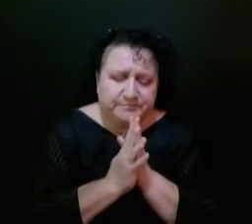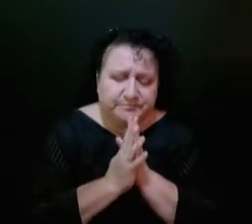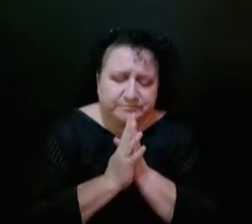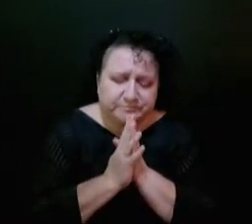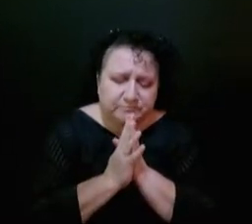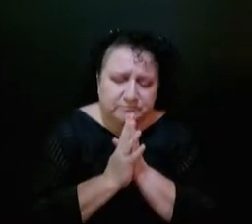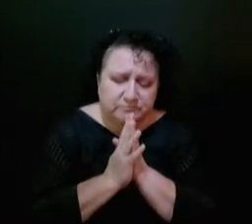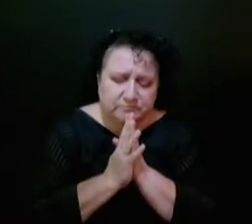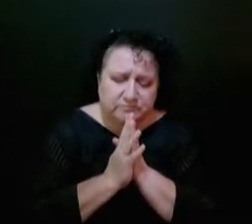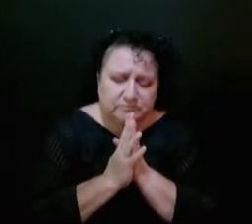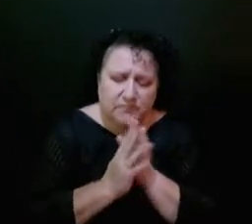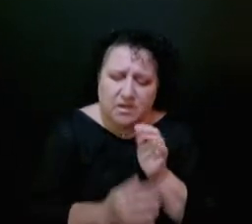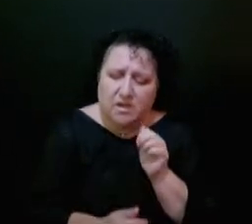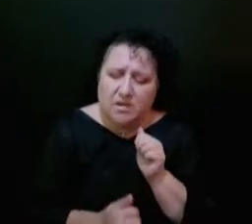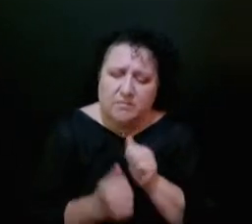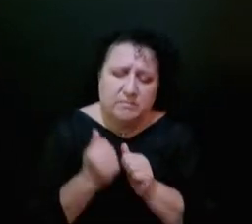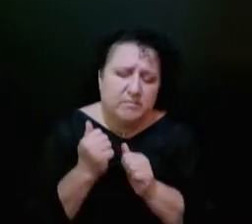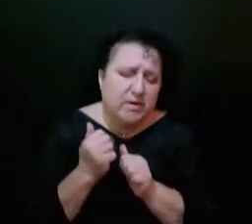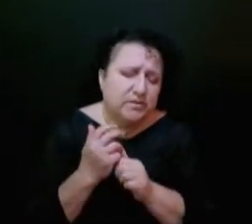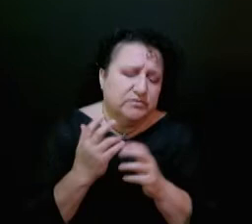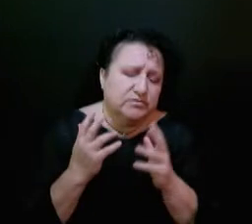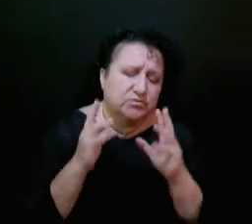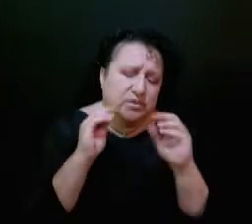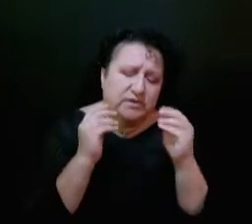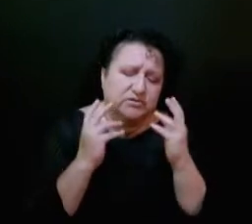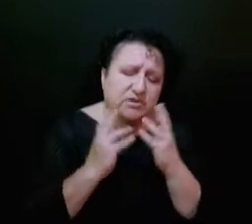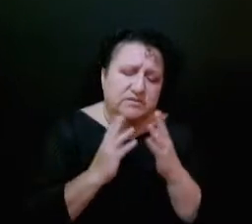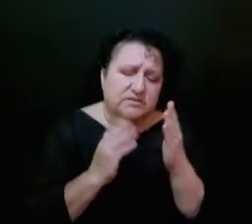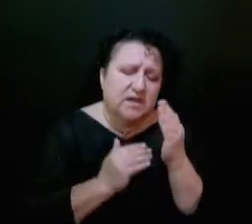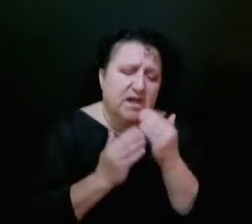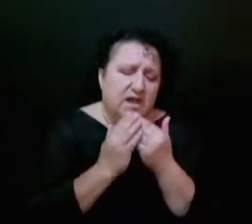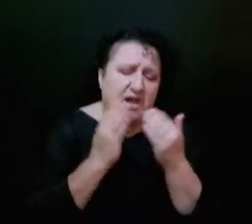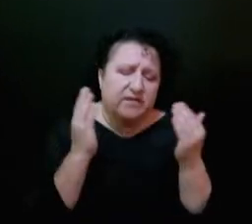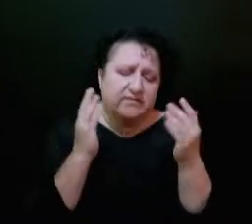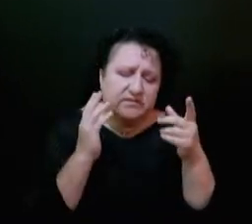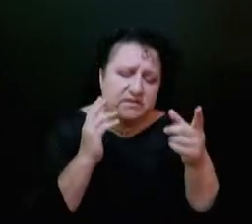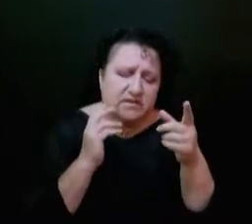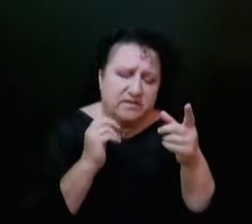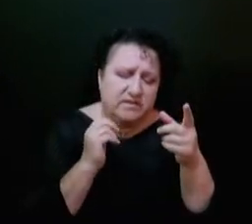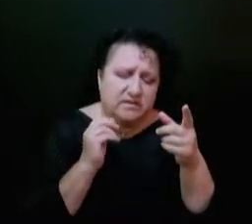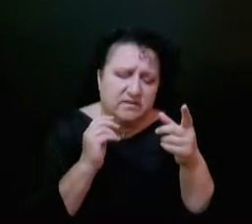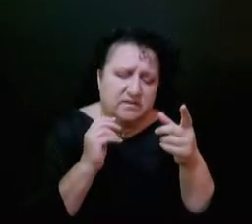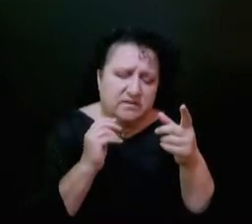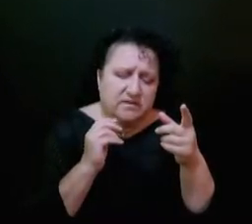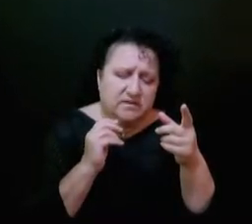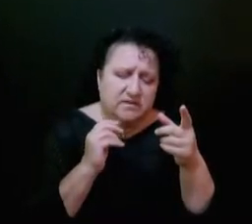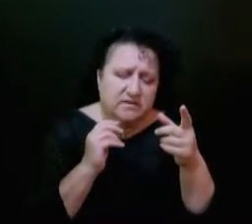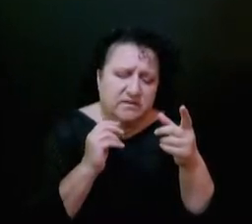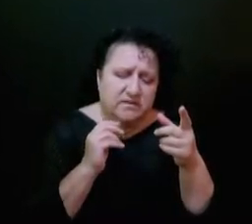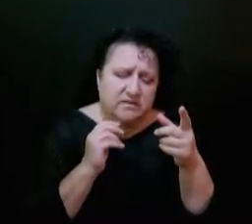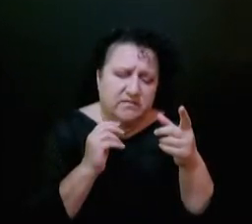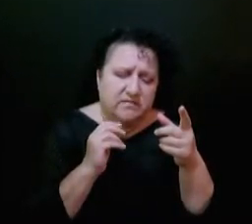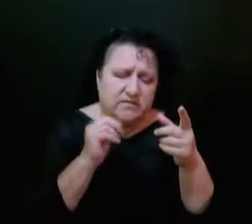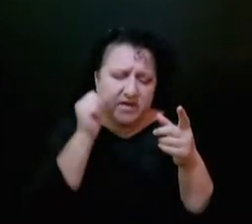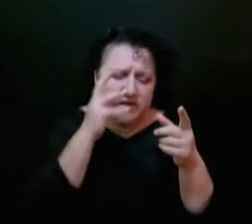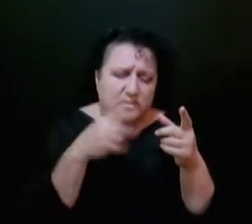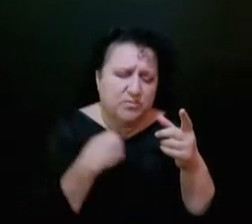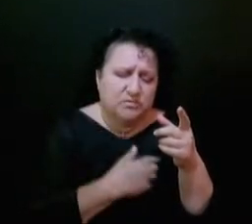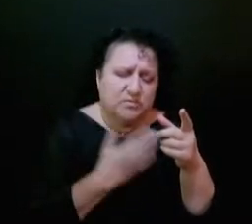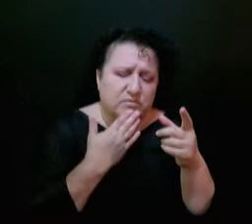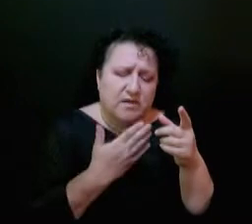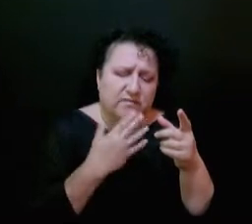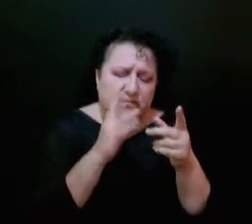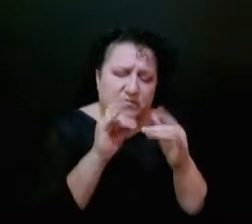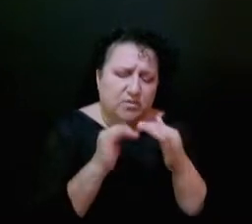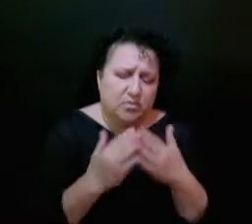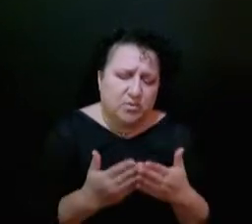Most gracious and heavenly Father, Lord, we are so grateful for your word. We are so grateful for your truth.